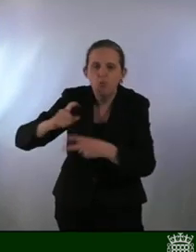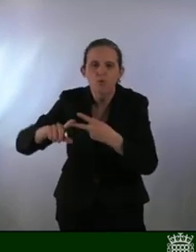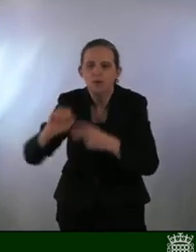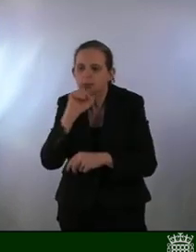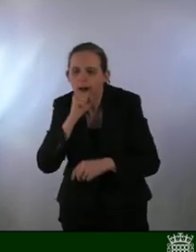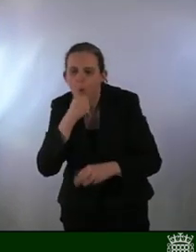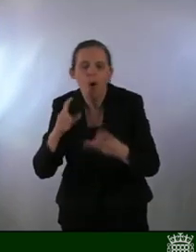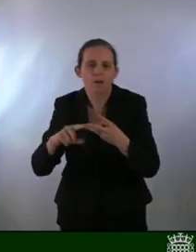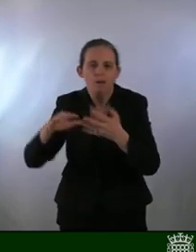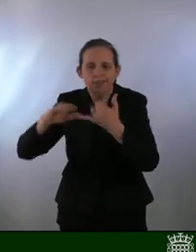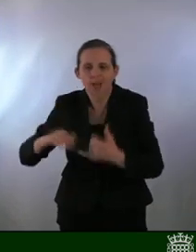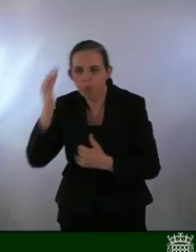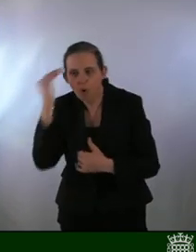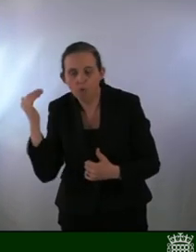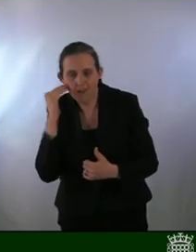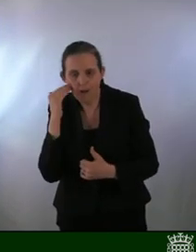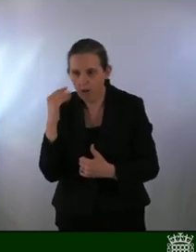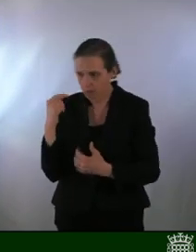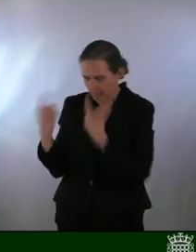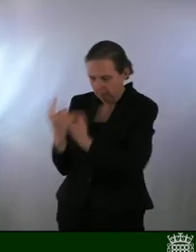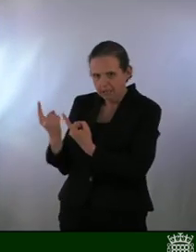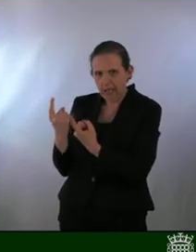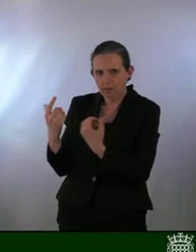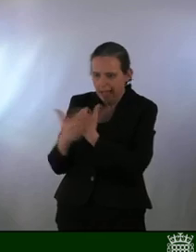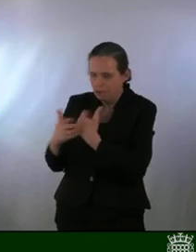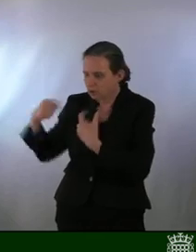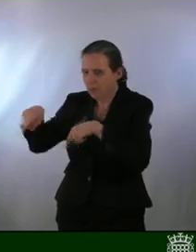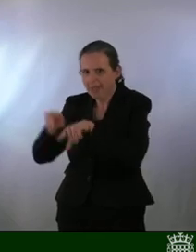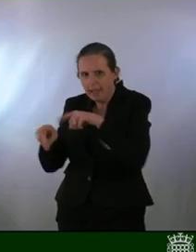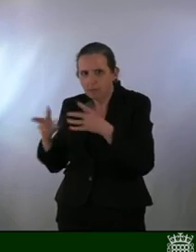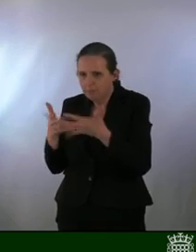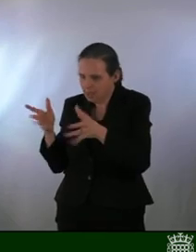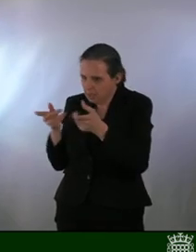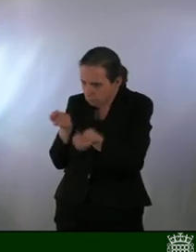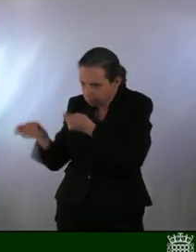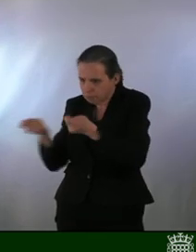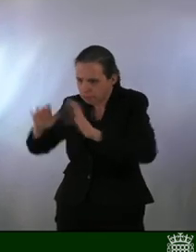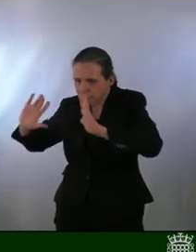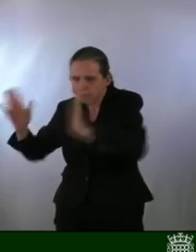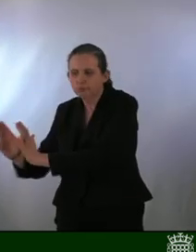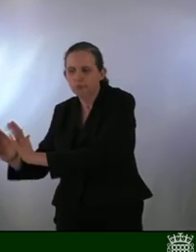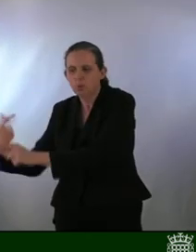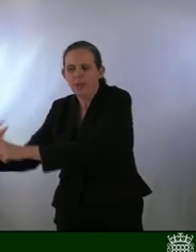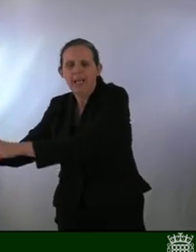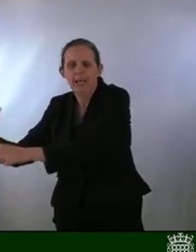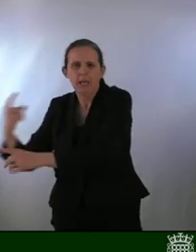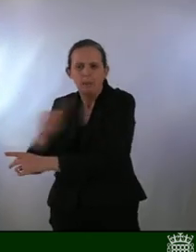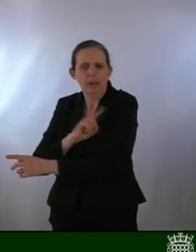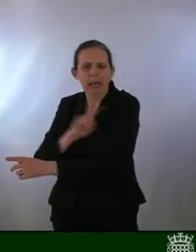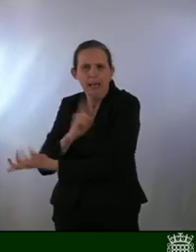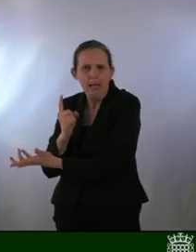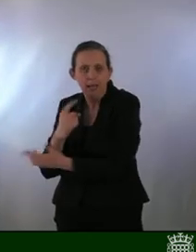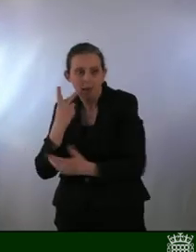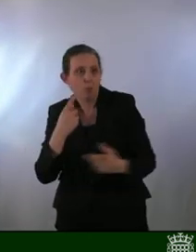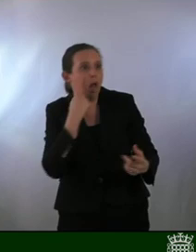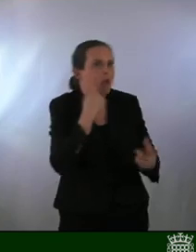Korea, who have brought the virus under relative control through containment policies? And what lessons can we learn from Germany and